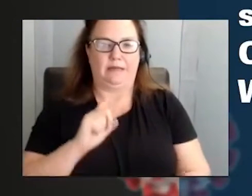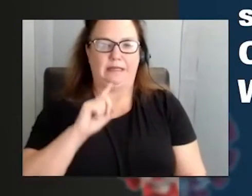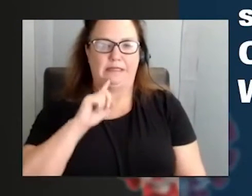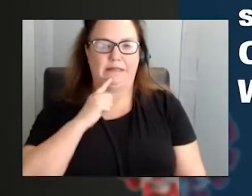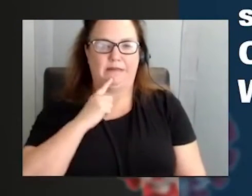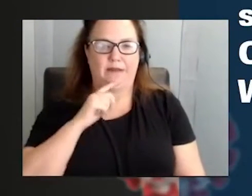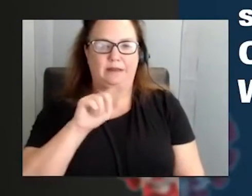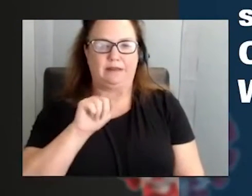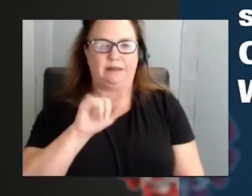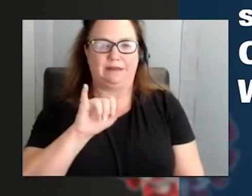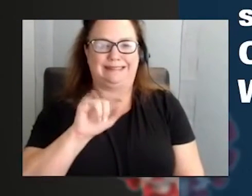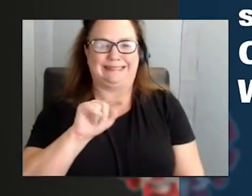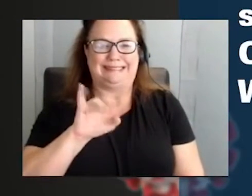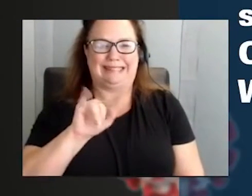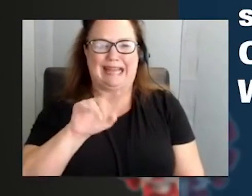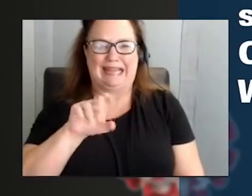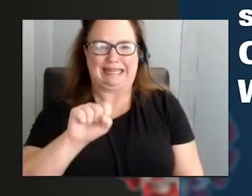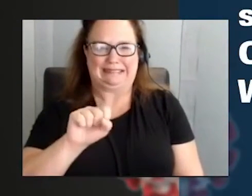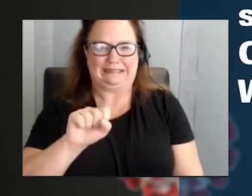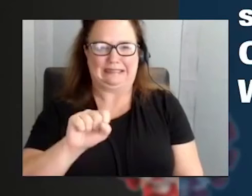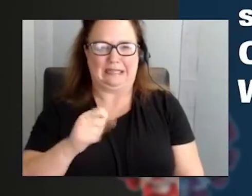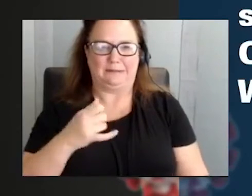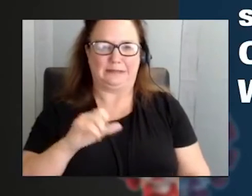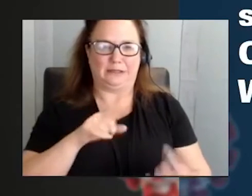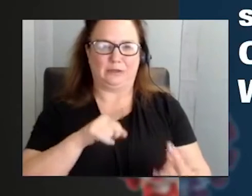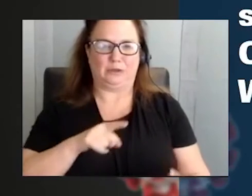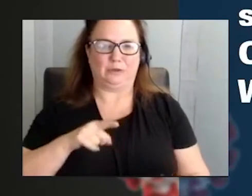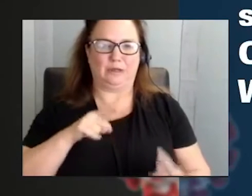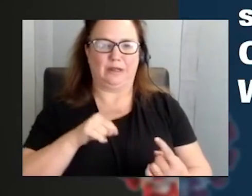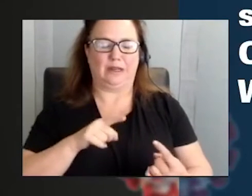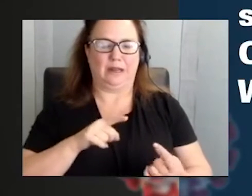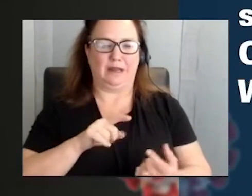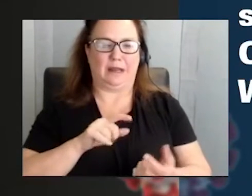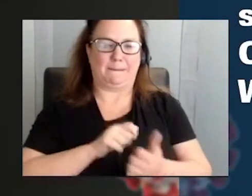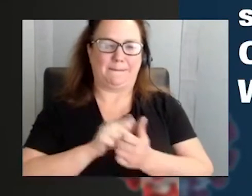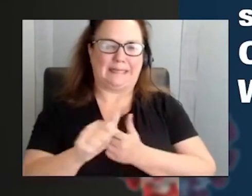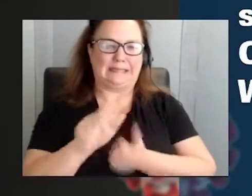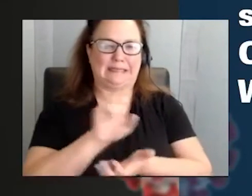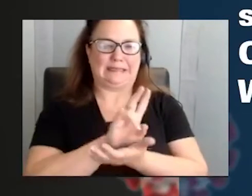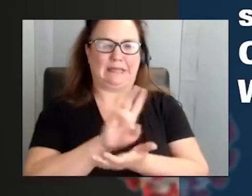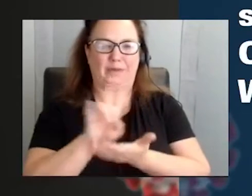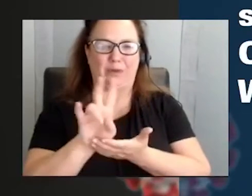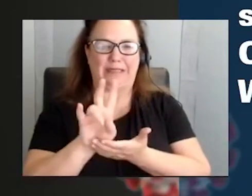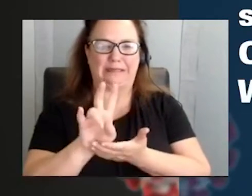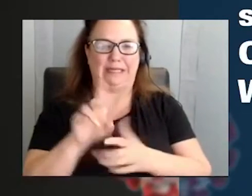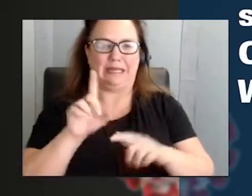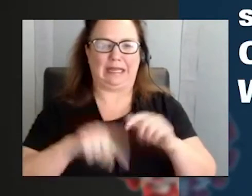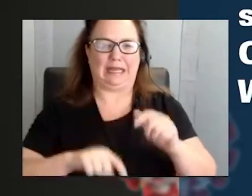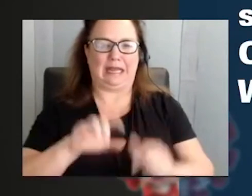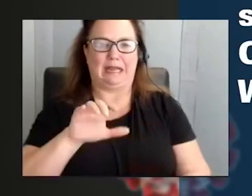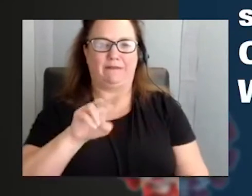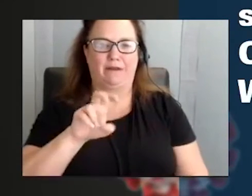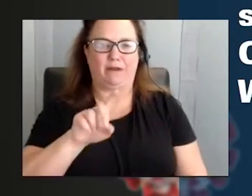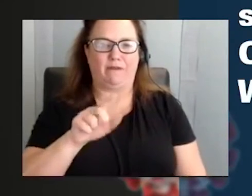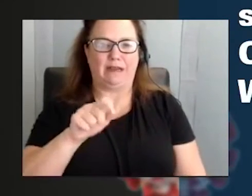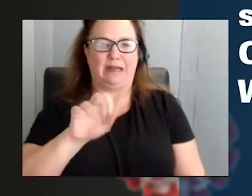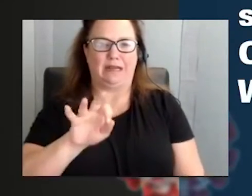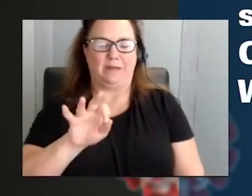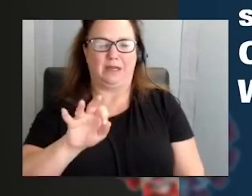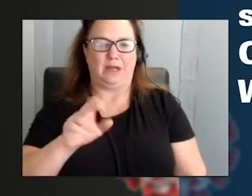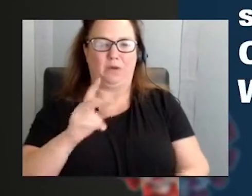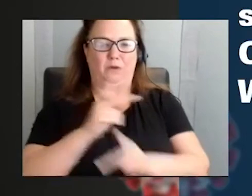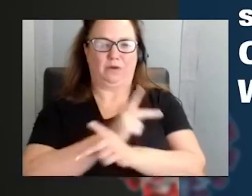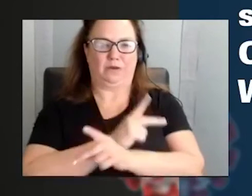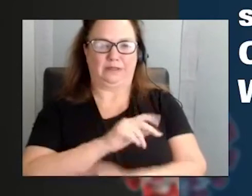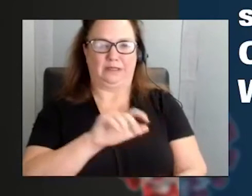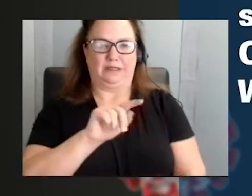tinnitus ever, and I'm still struggling after more than 7 weeks. I can't imagine having COVID-19 could be worse than this. Will the tinnitus go